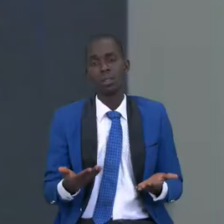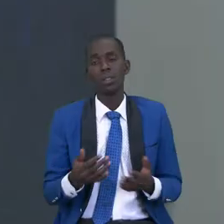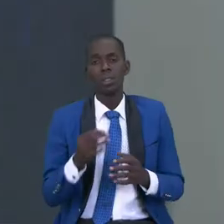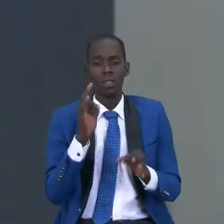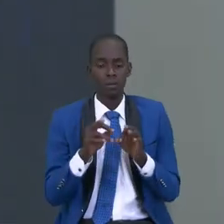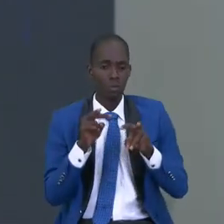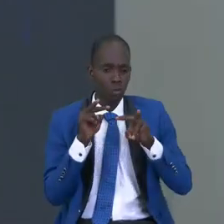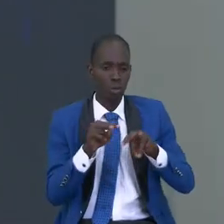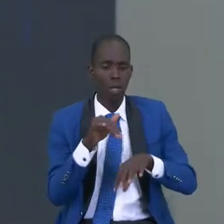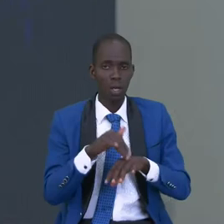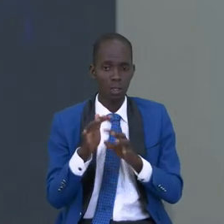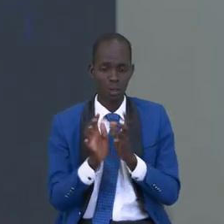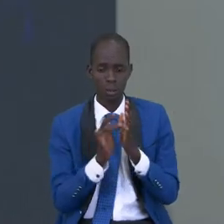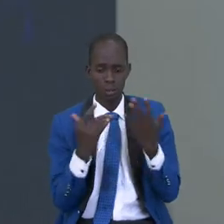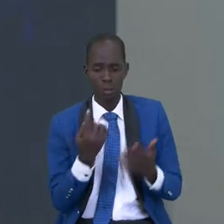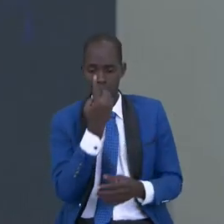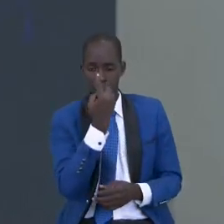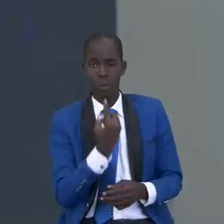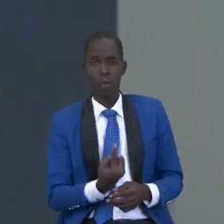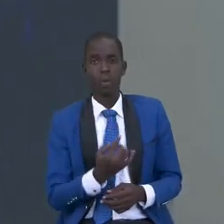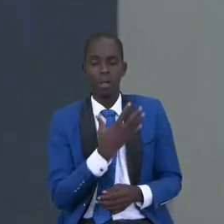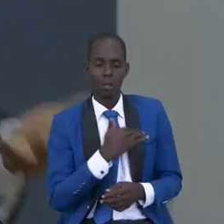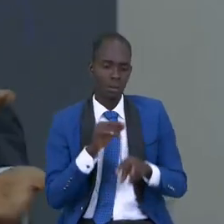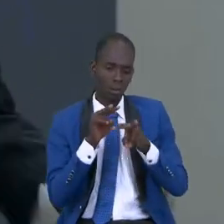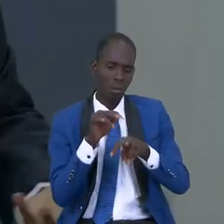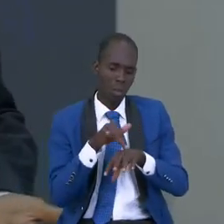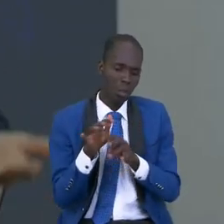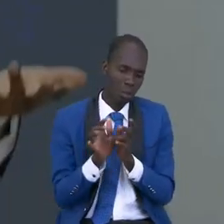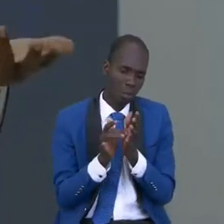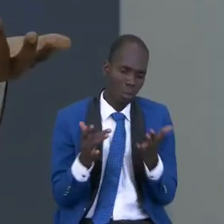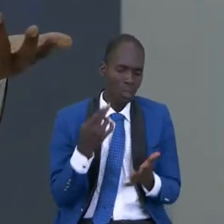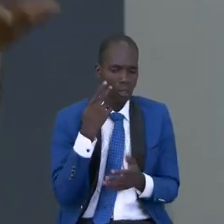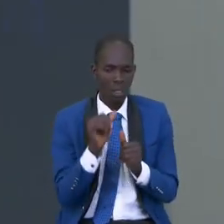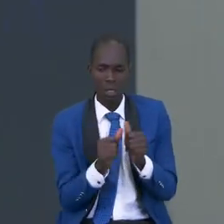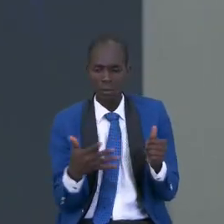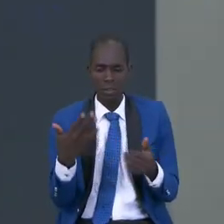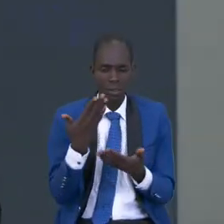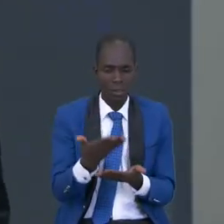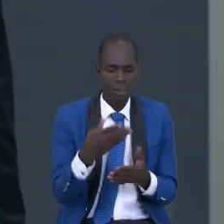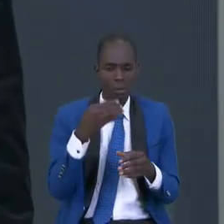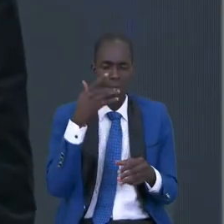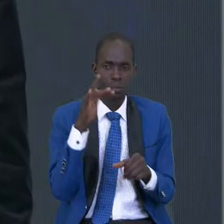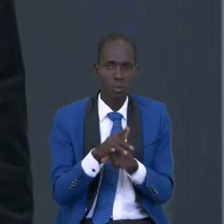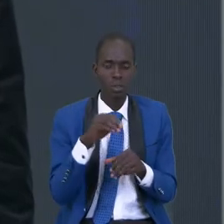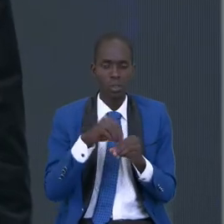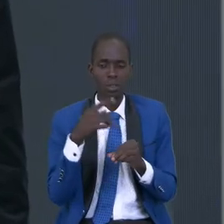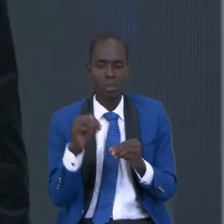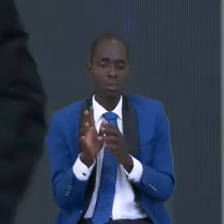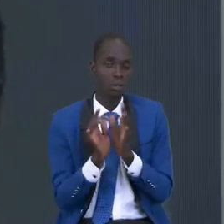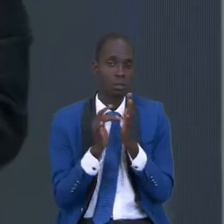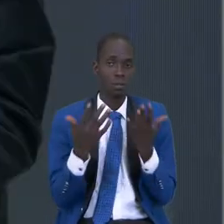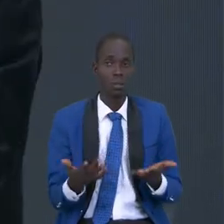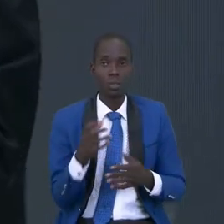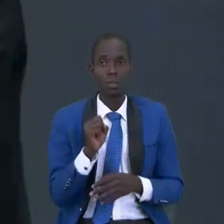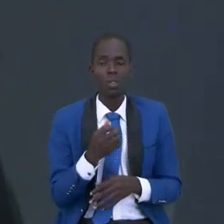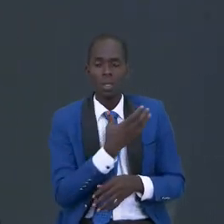Scripture alone, and I see the Scriptures and everything the Lord has provided for me in the Scriptures, and